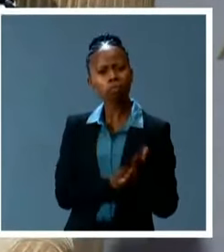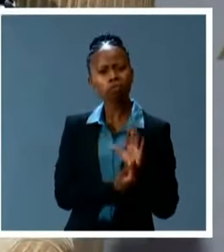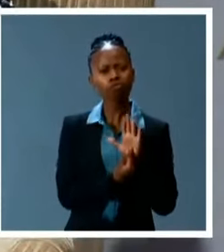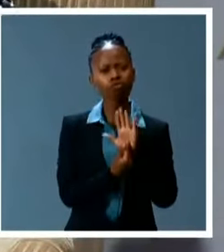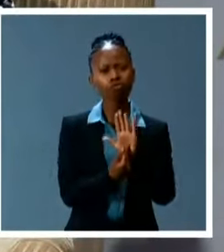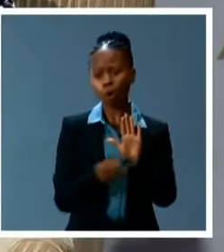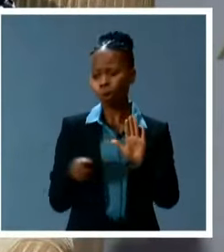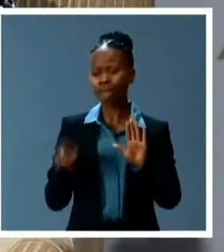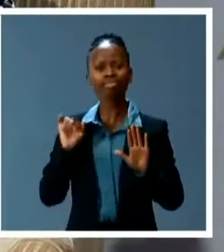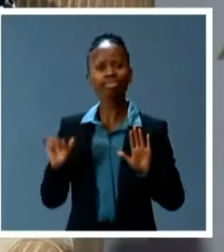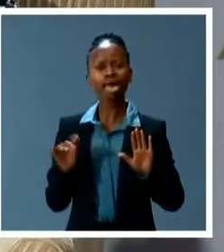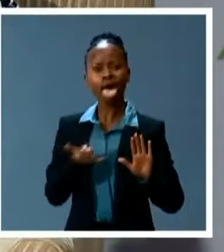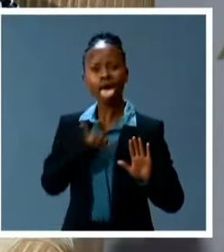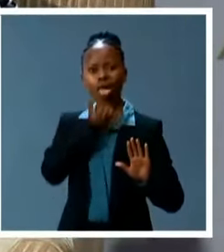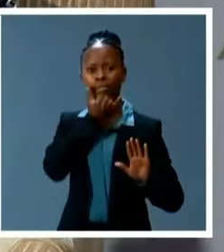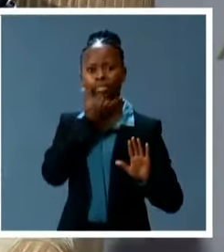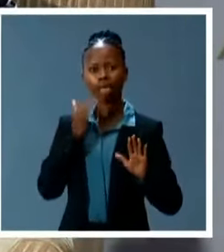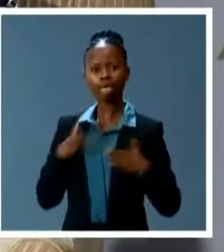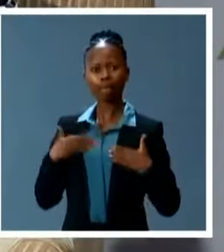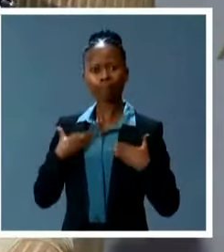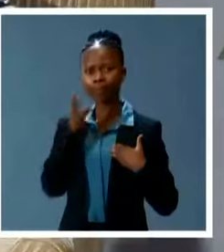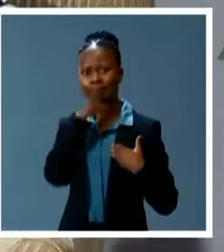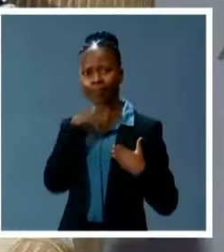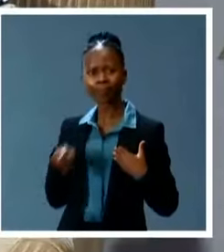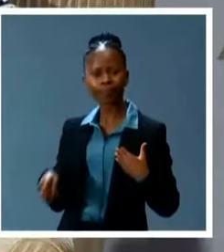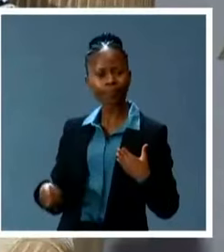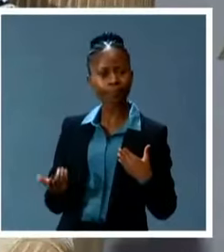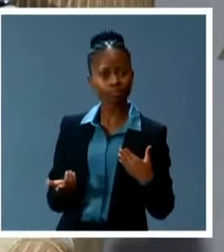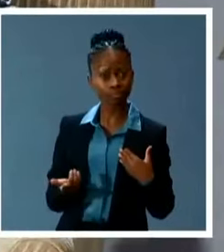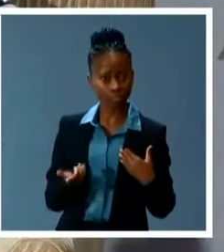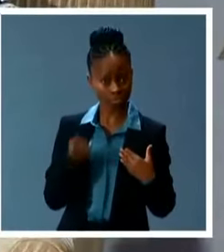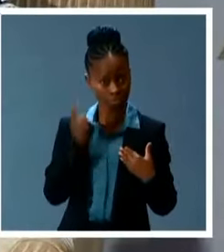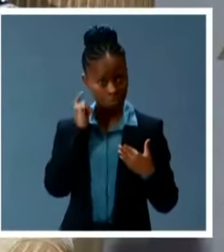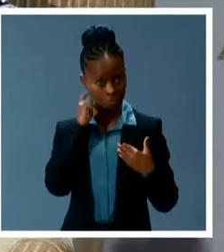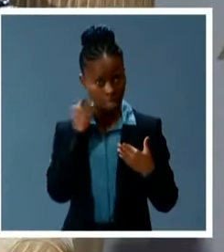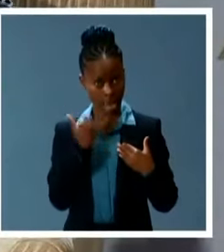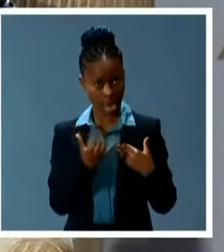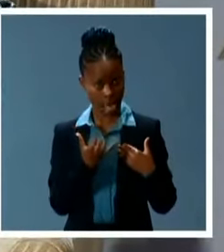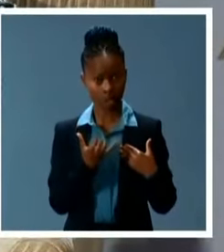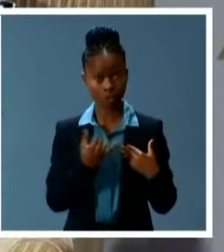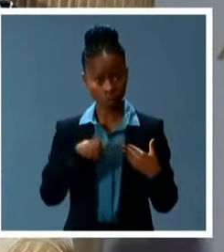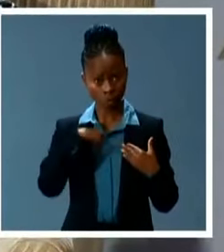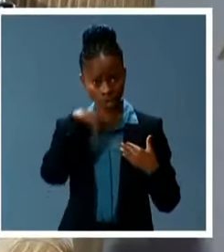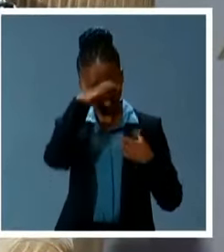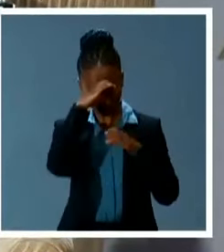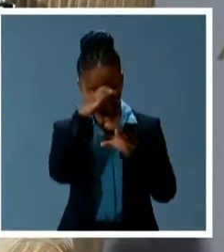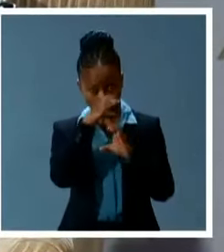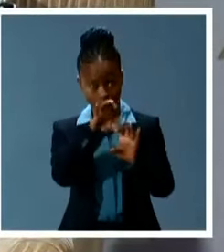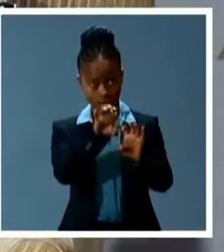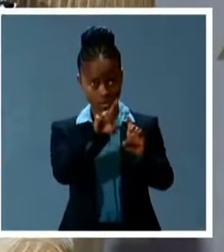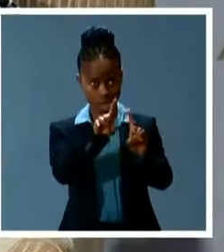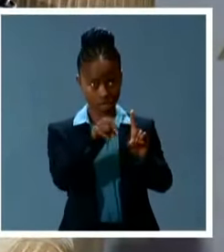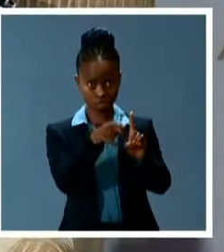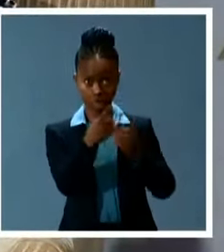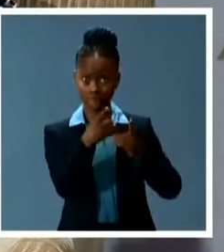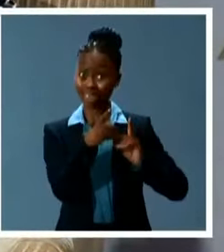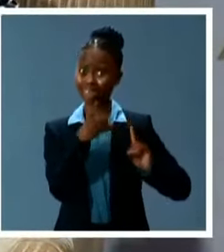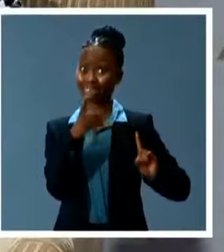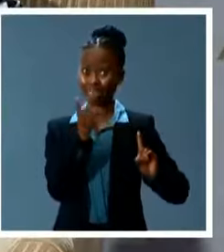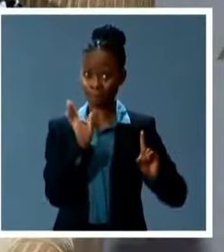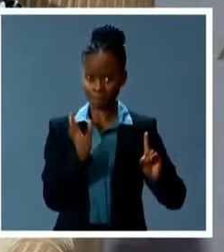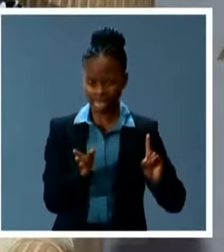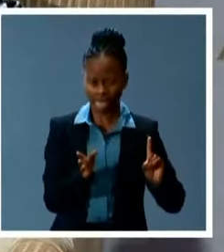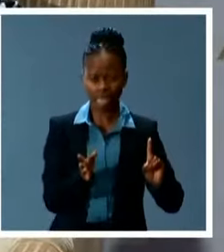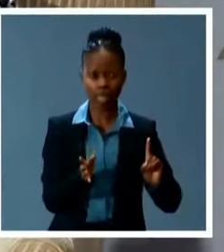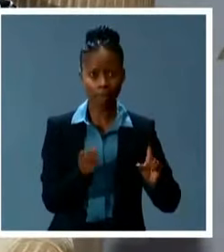of happiness as well. So with that in mind, is our focus on university education creating, you